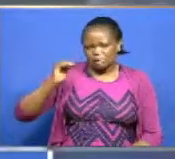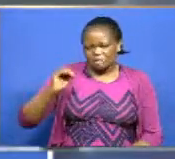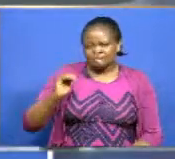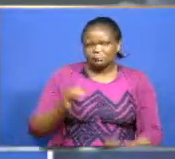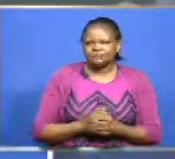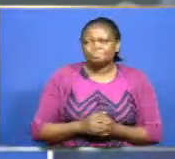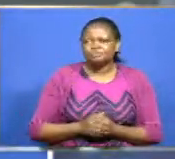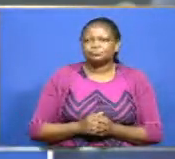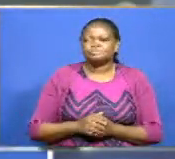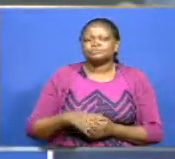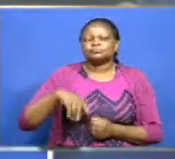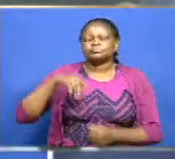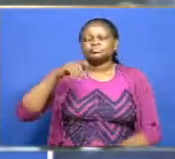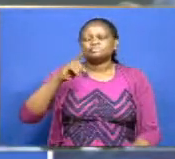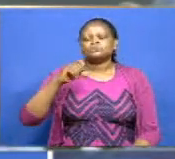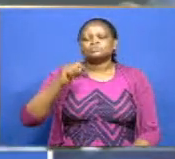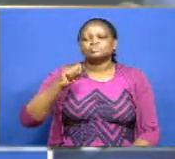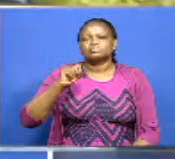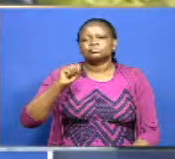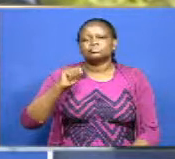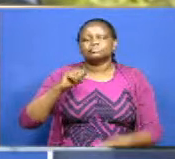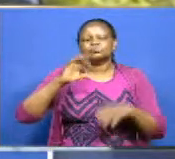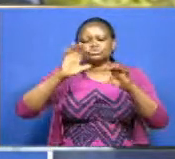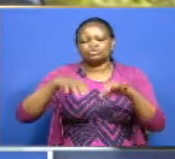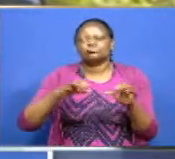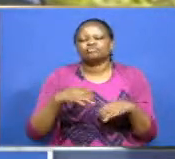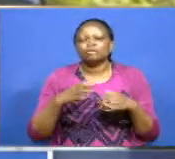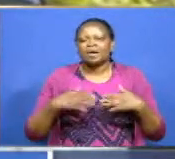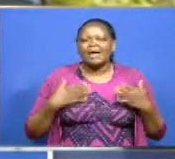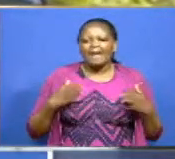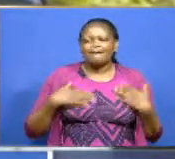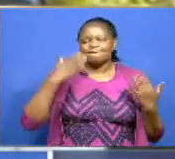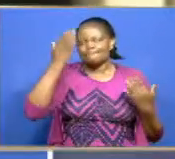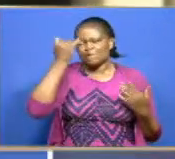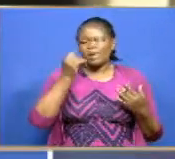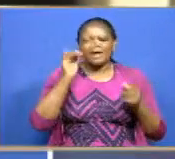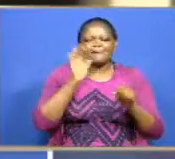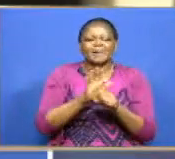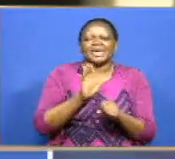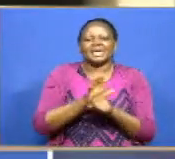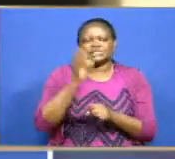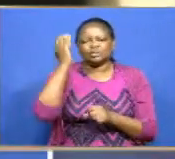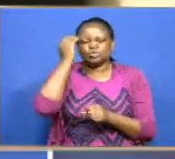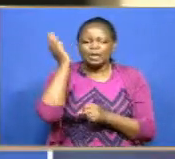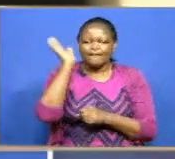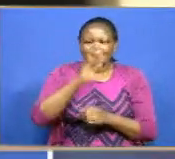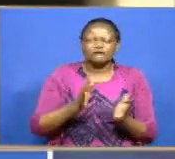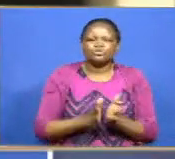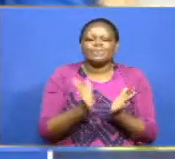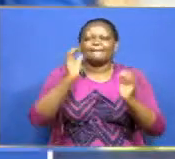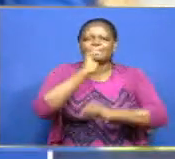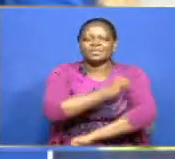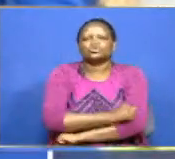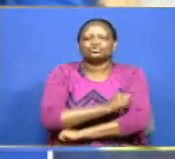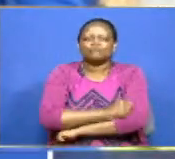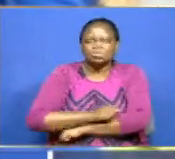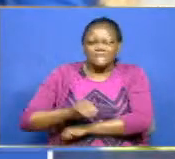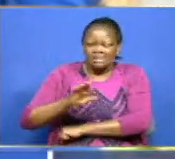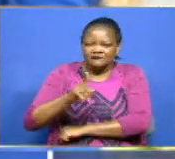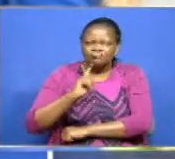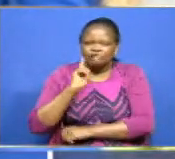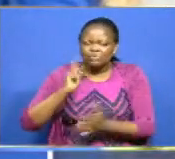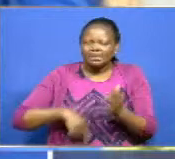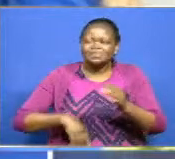kilimo Profesa Hamadi Boga alifurahia idadi kubwa ya wanafunzi walioripoti katika shule za umma katika eneo hilo, akisema